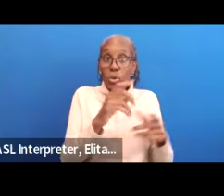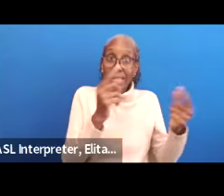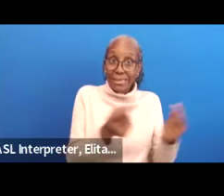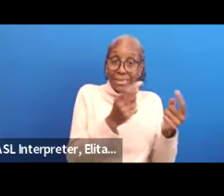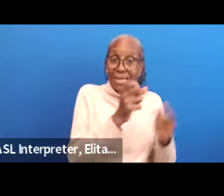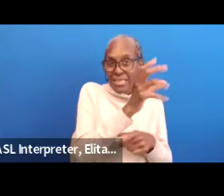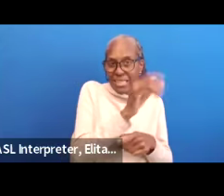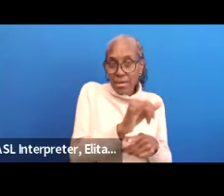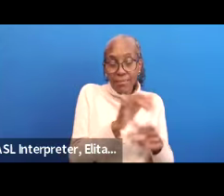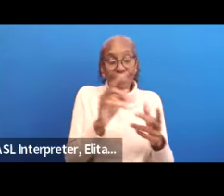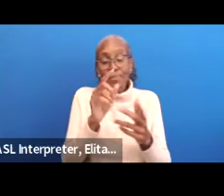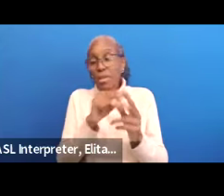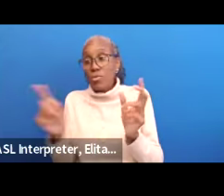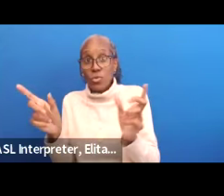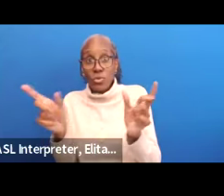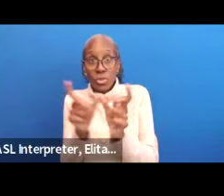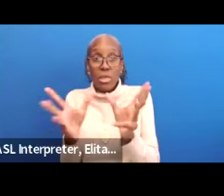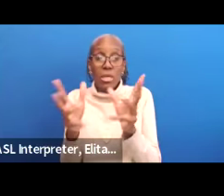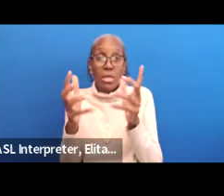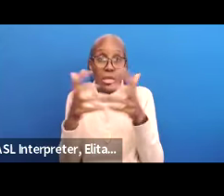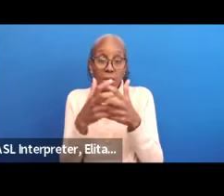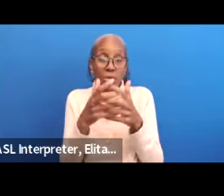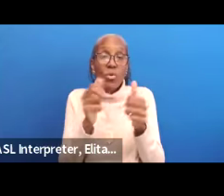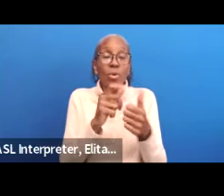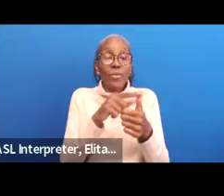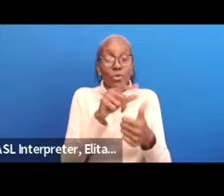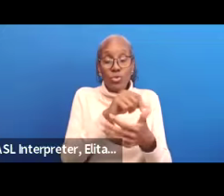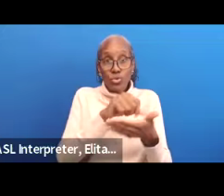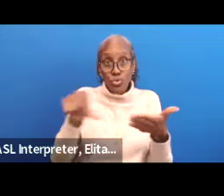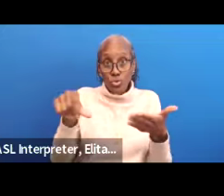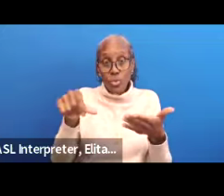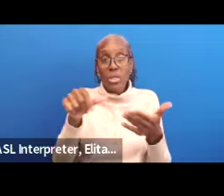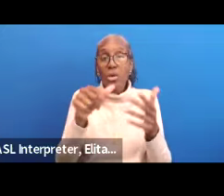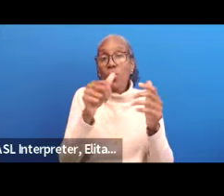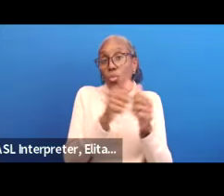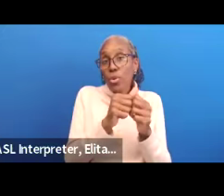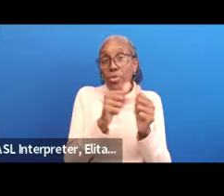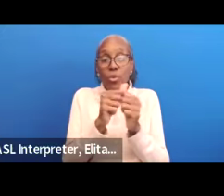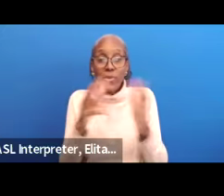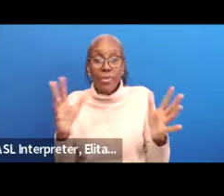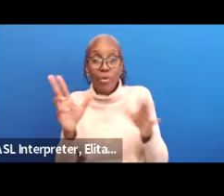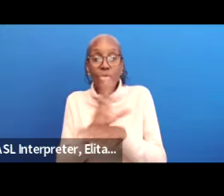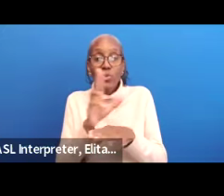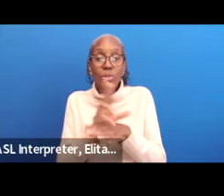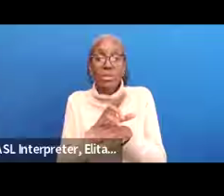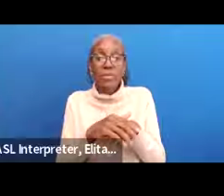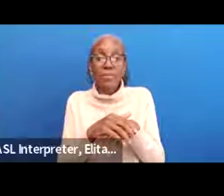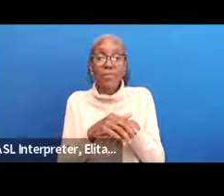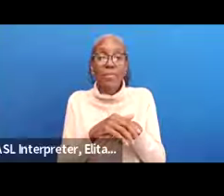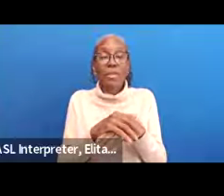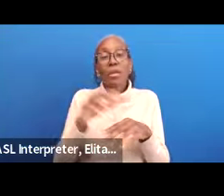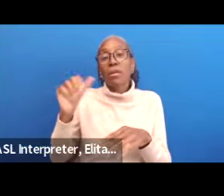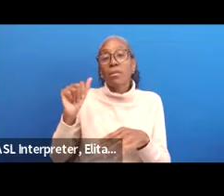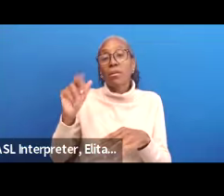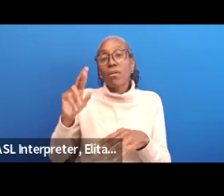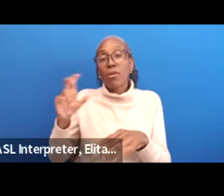we combine that with early surgery, with or without the use of the